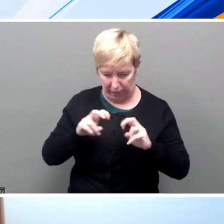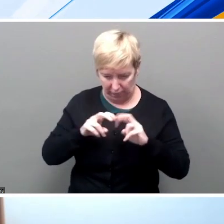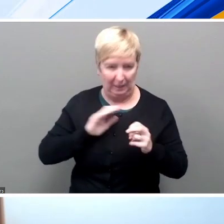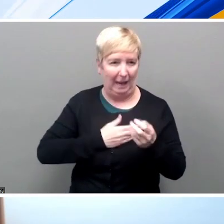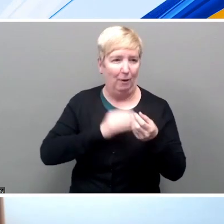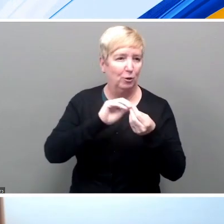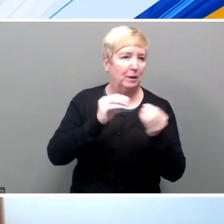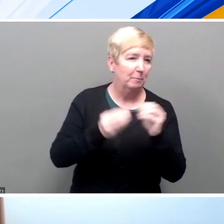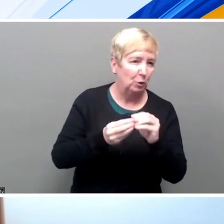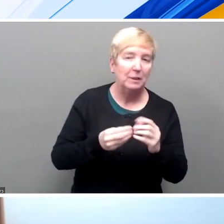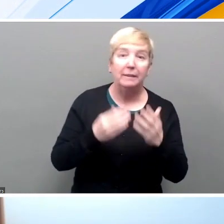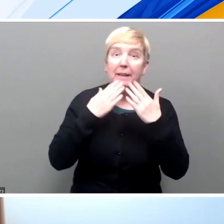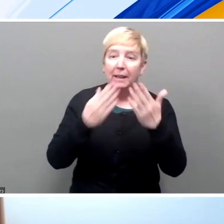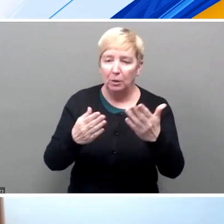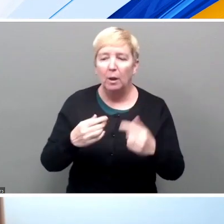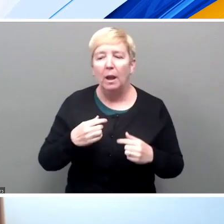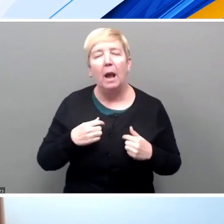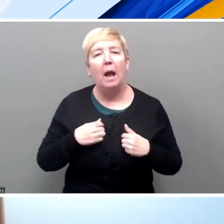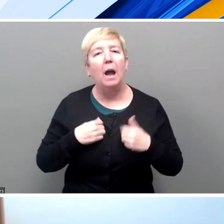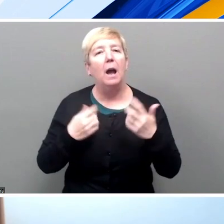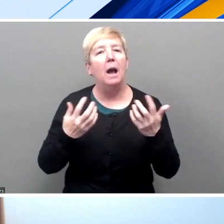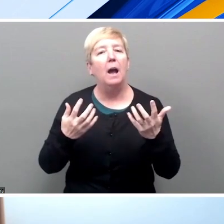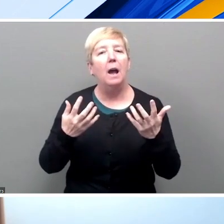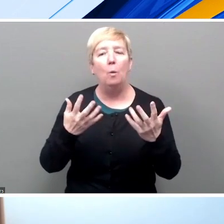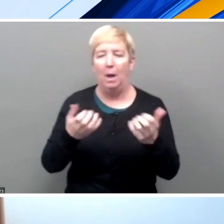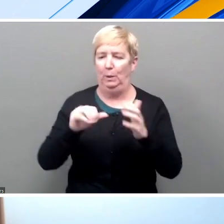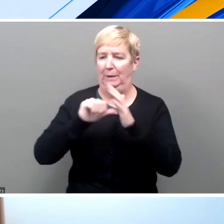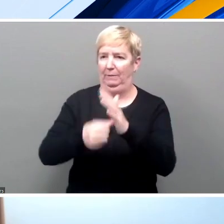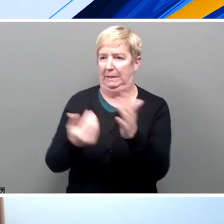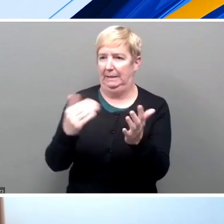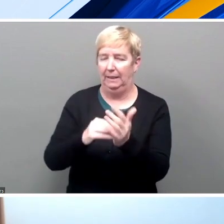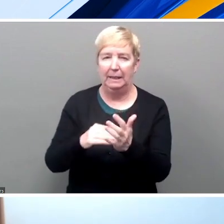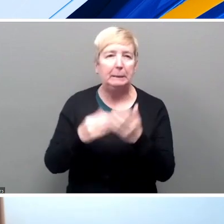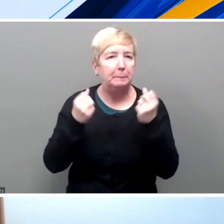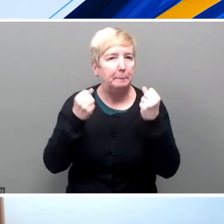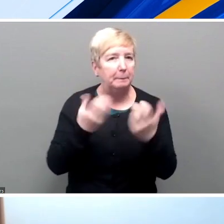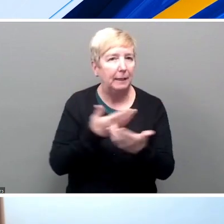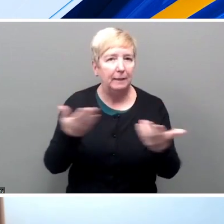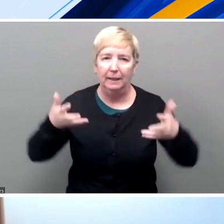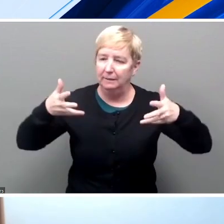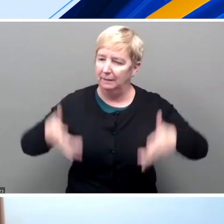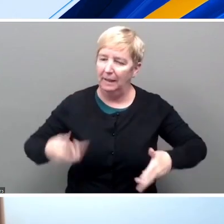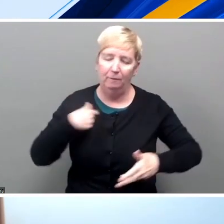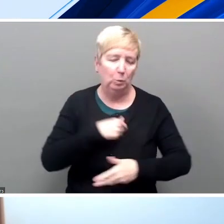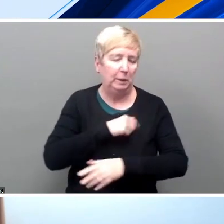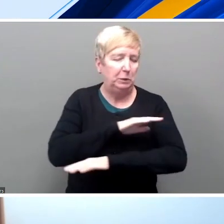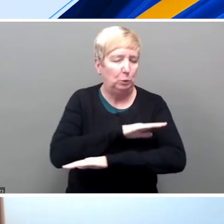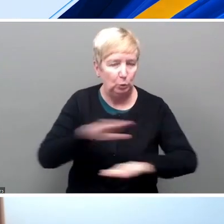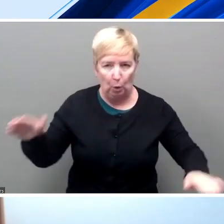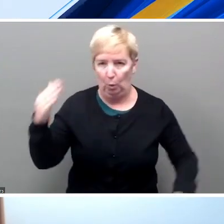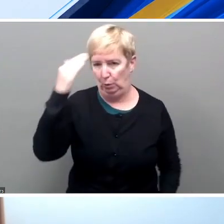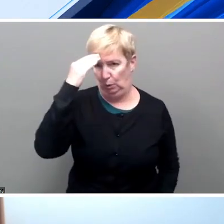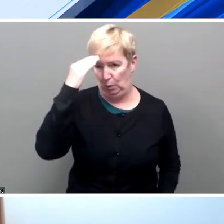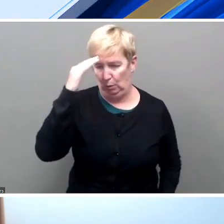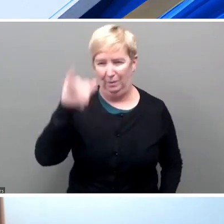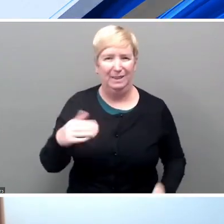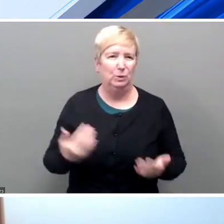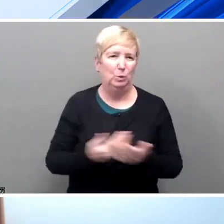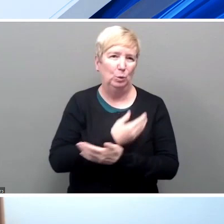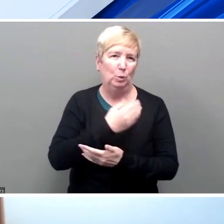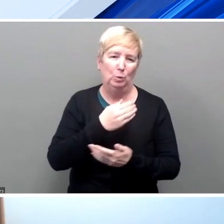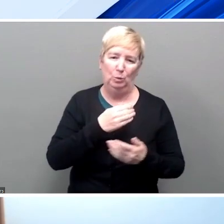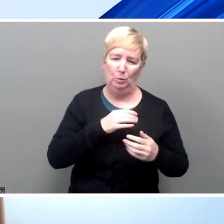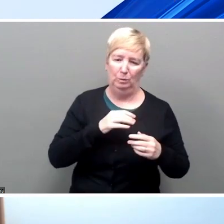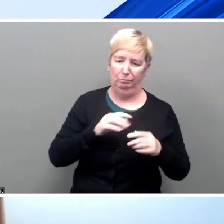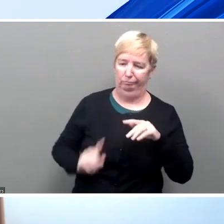us. I just want to reemphasize that there's a lot we don't know about this new variant of concern. And at this point